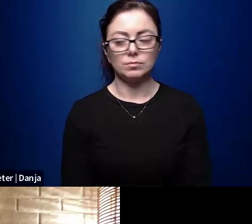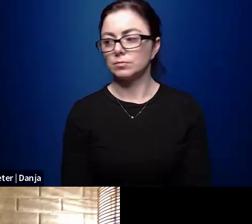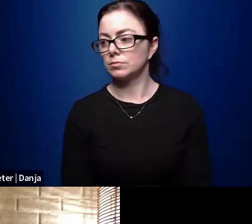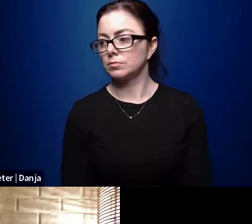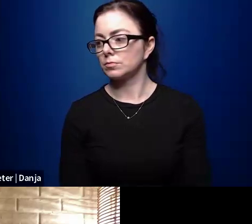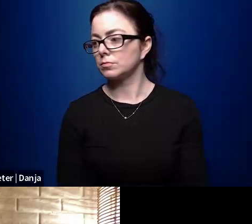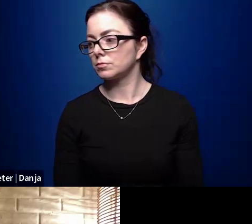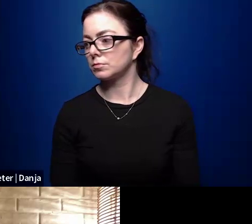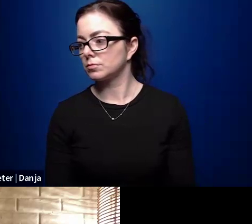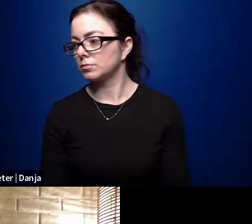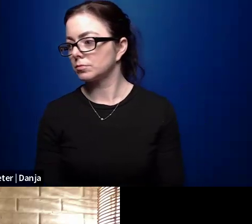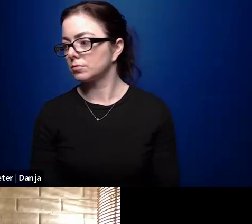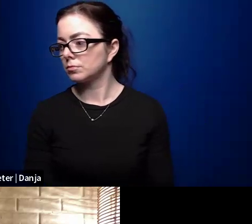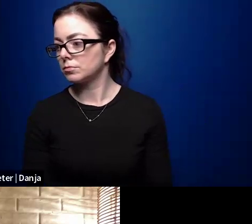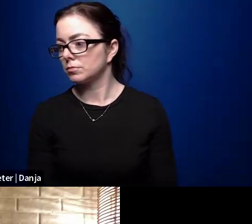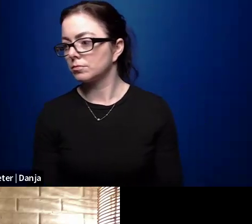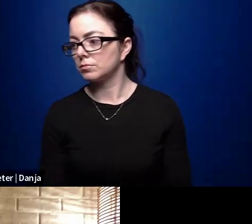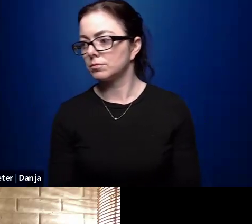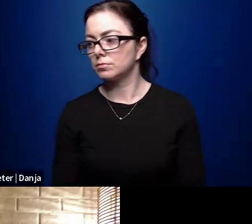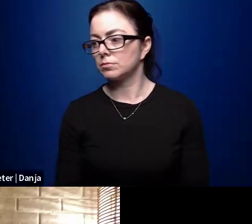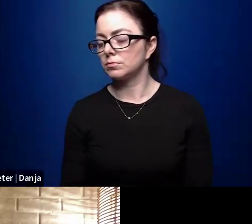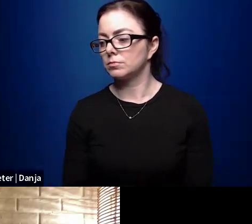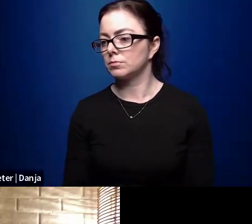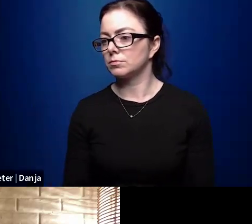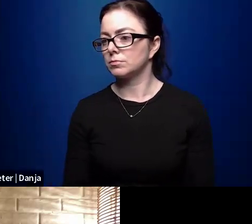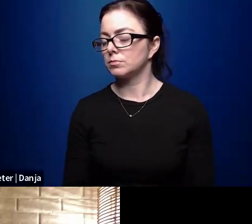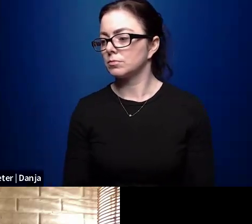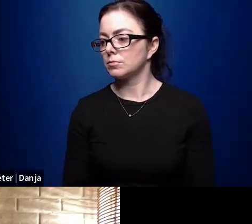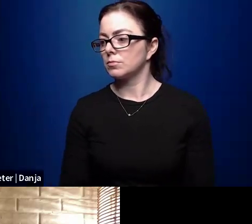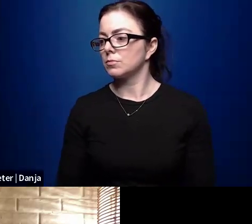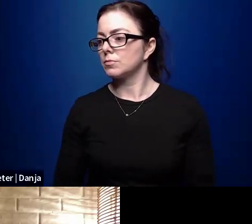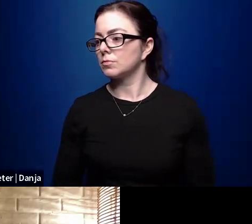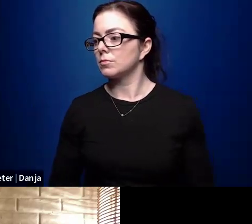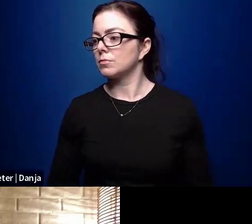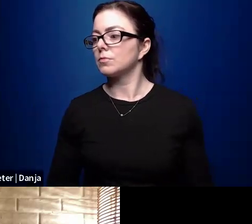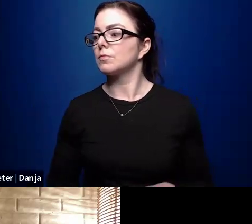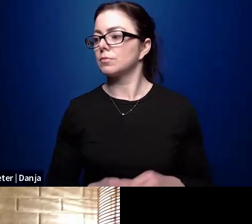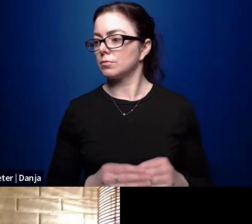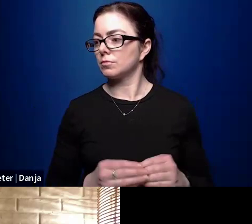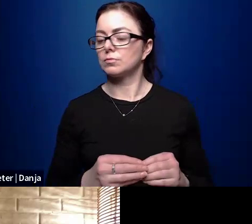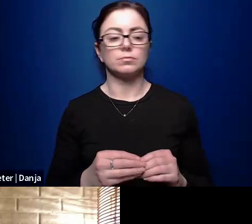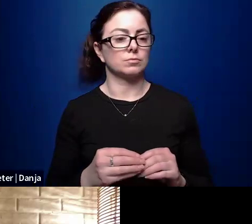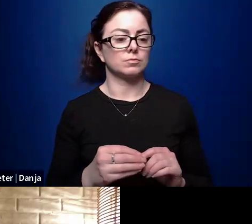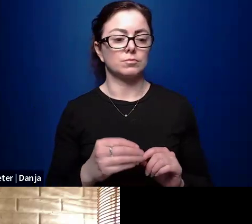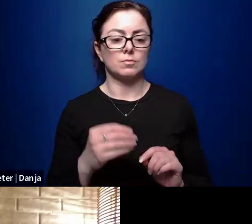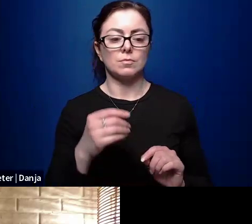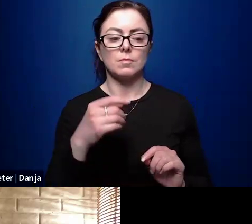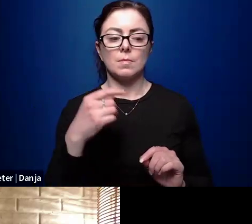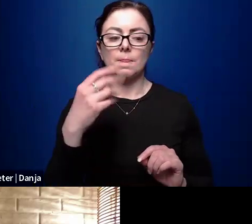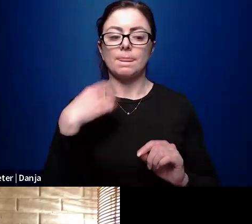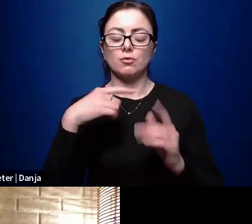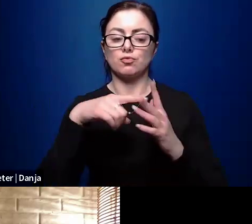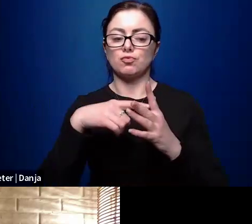up or not showing up. I started practicing vulnerability, asking